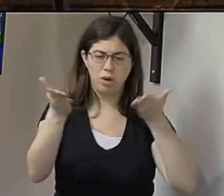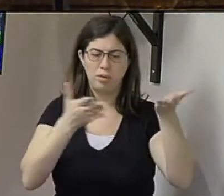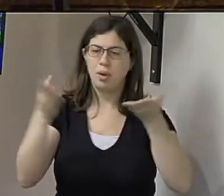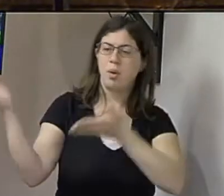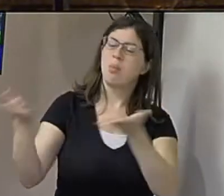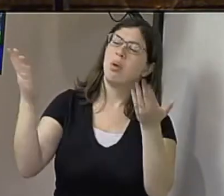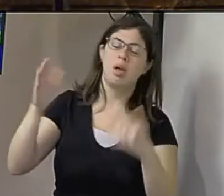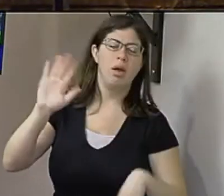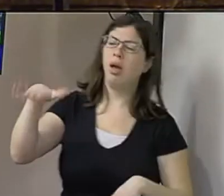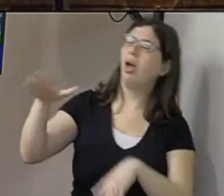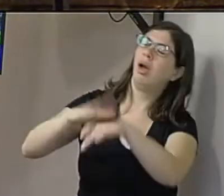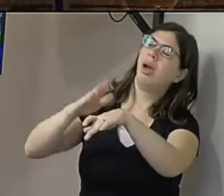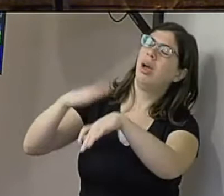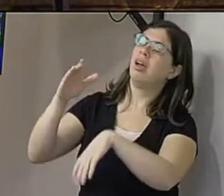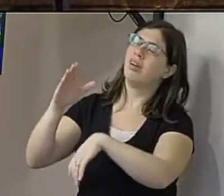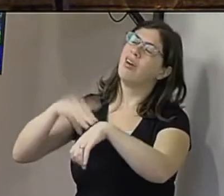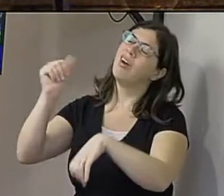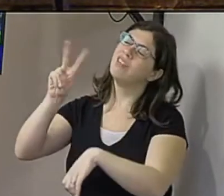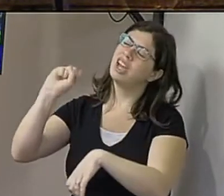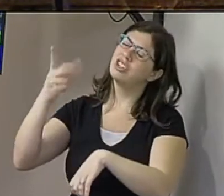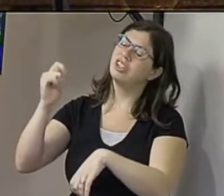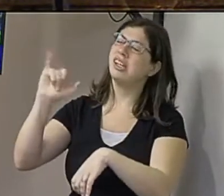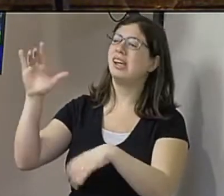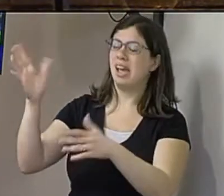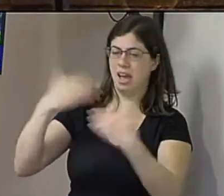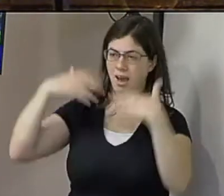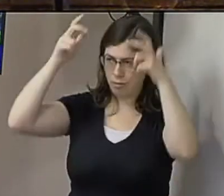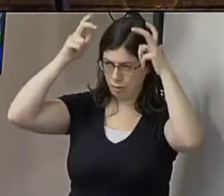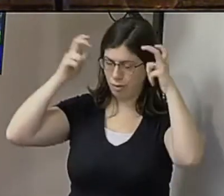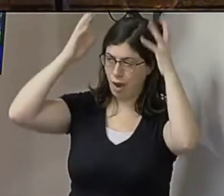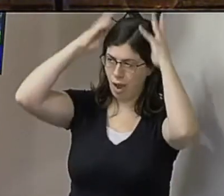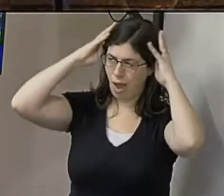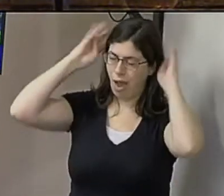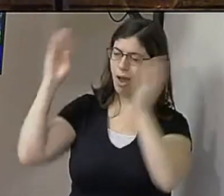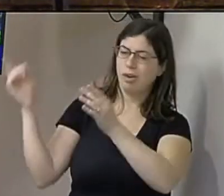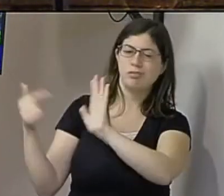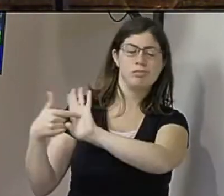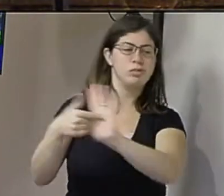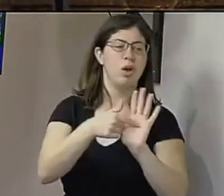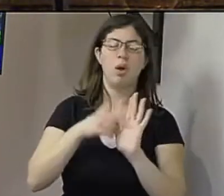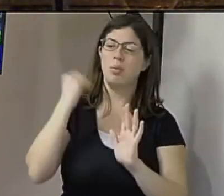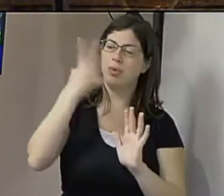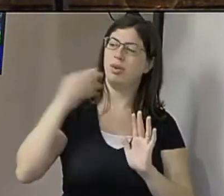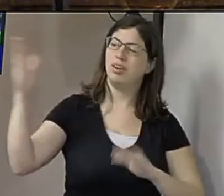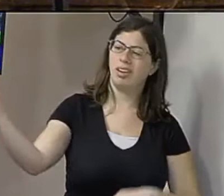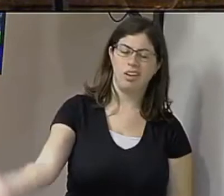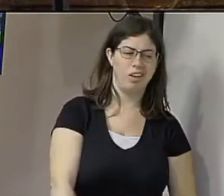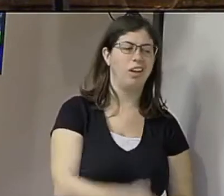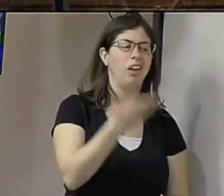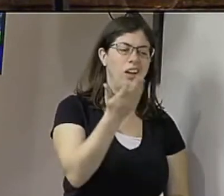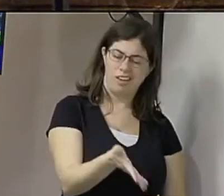bring Queen Vashti before the king with her royal crown, in order to show the peoples and the princes her beauty, for she was lovely to look